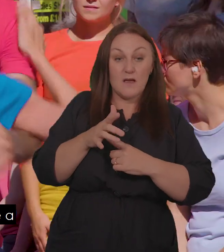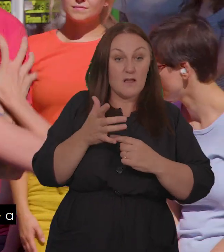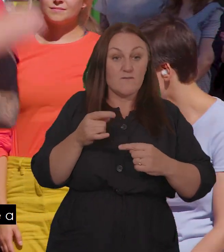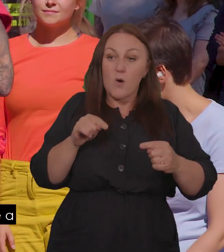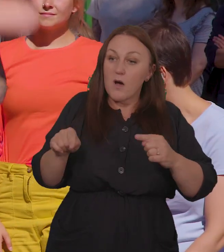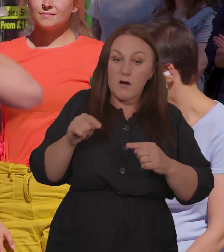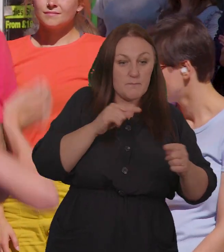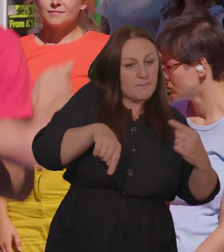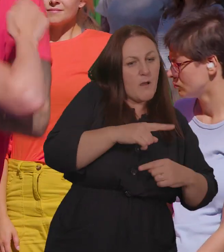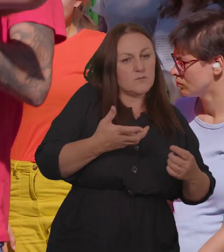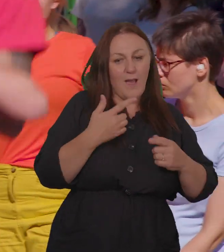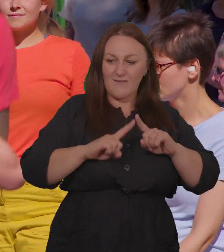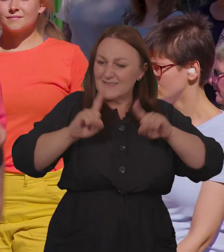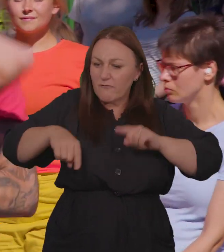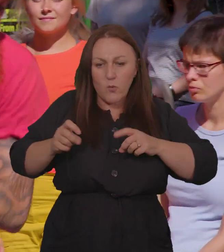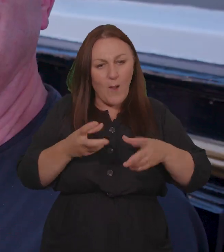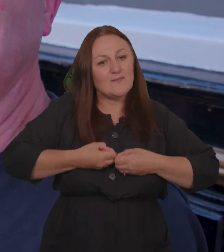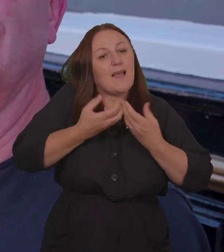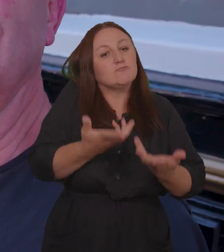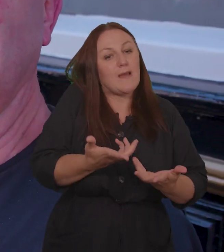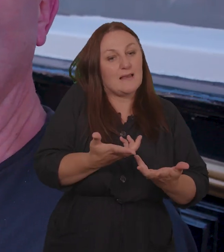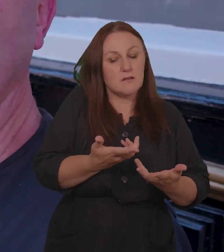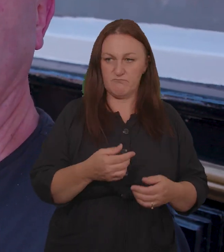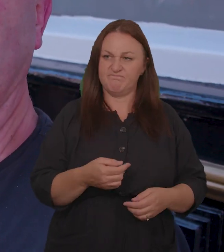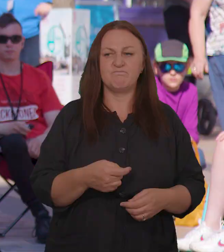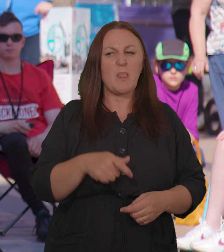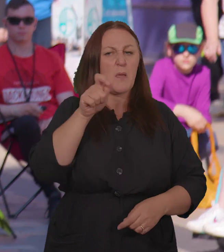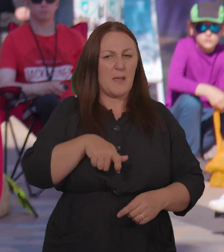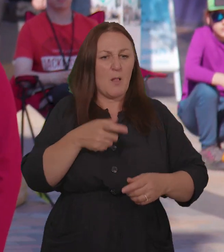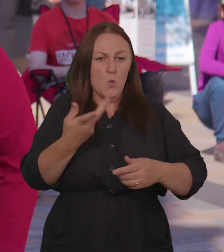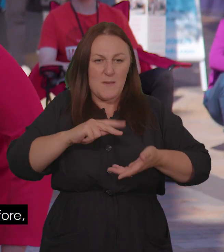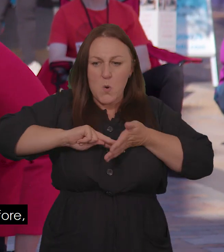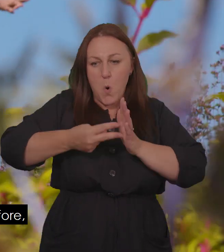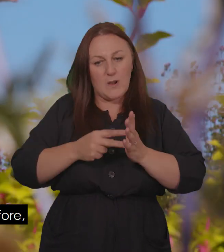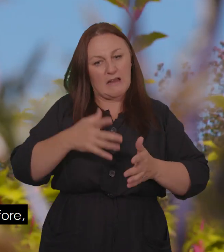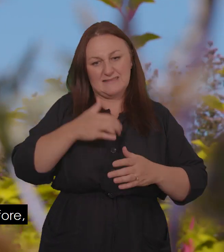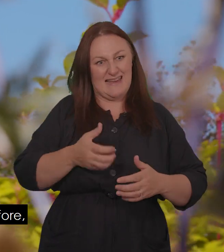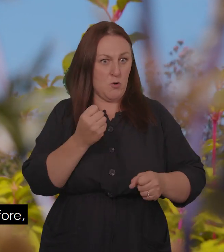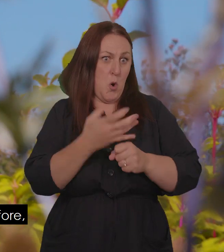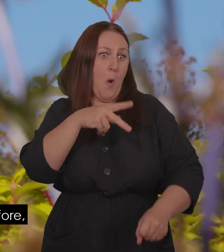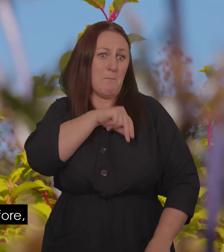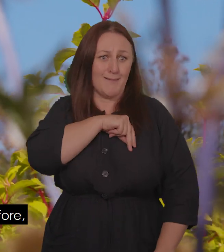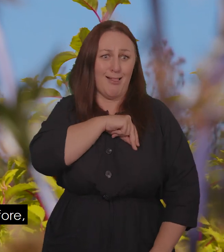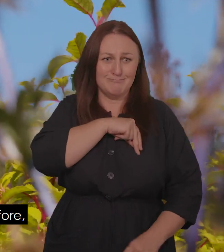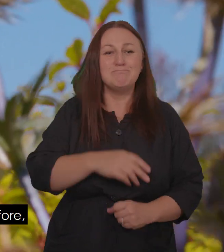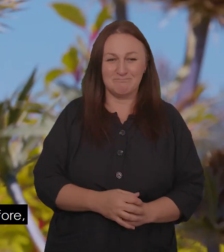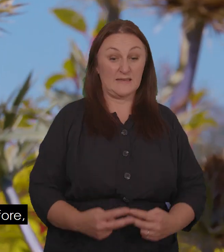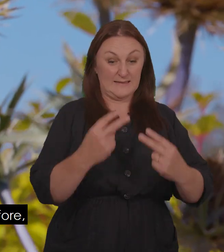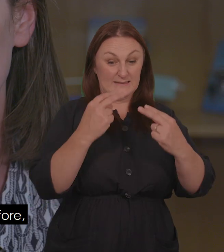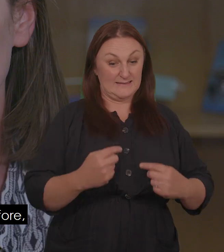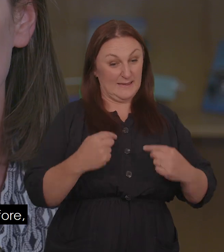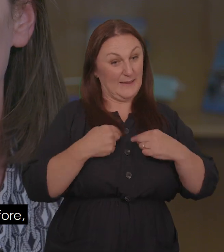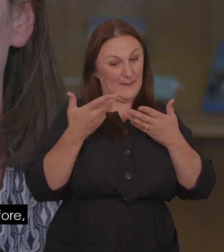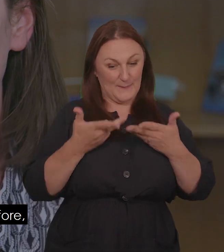form of expression. The people who've organised that actually need a gold medal. Seeing Me made me work with groups I'd never worked